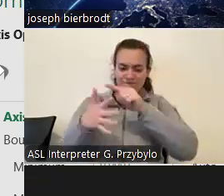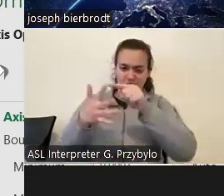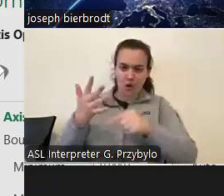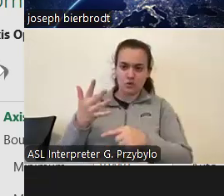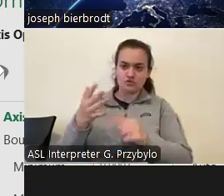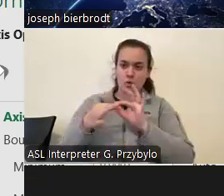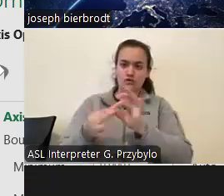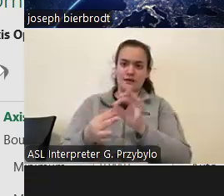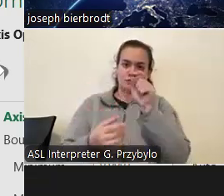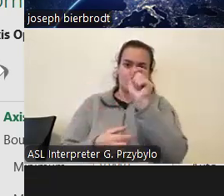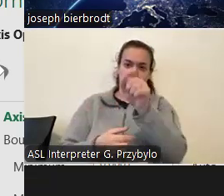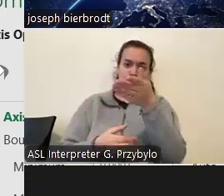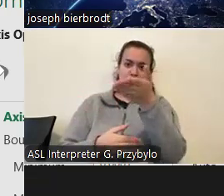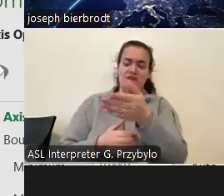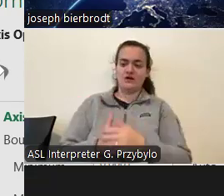right there.